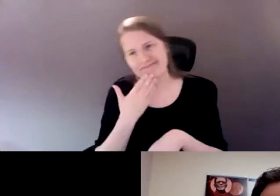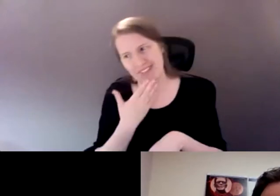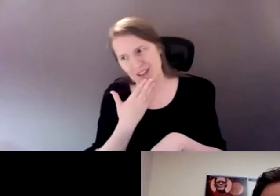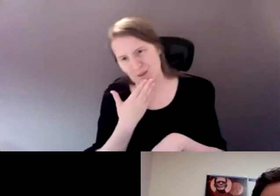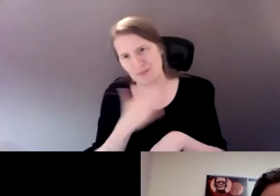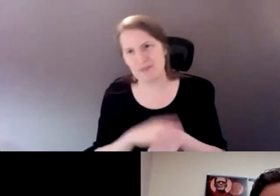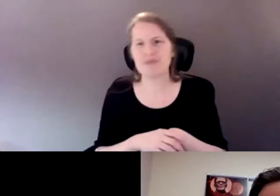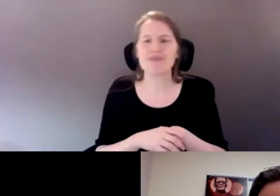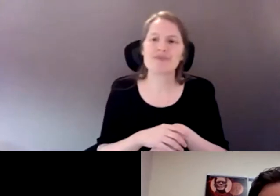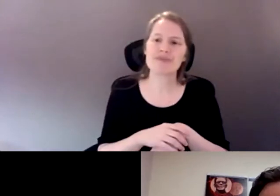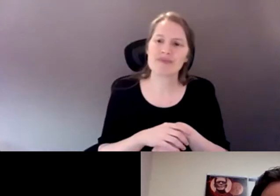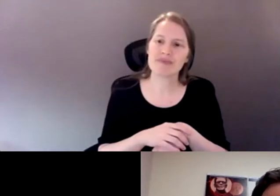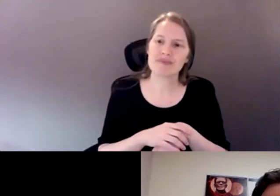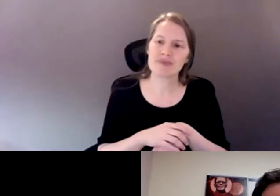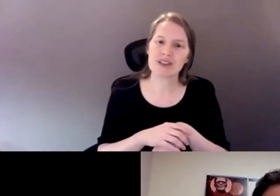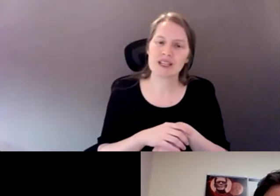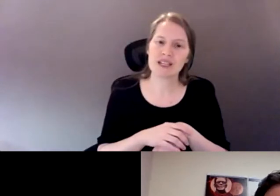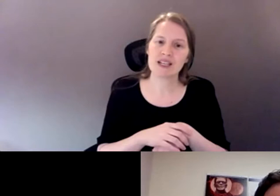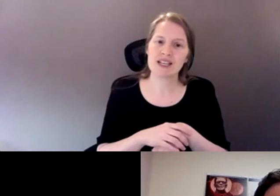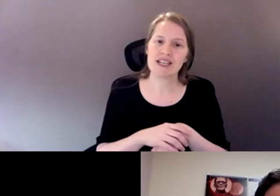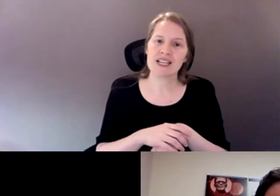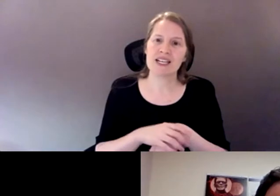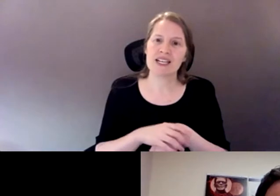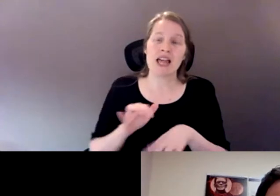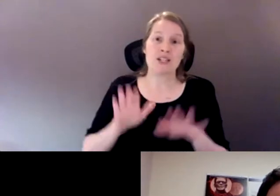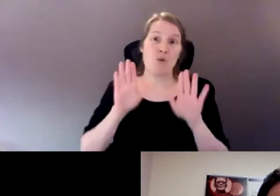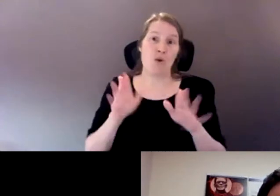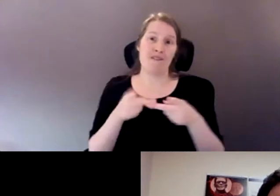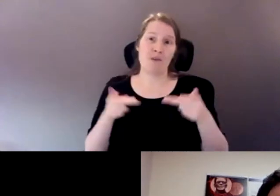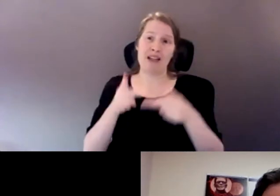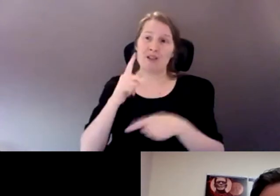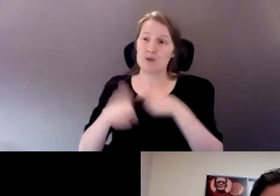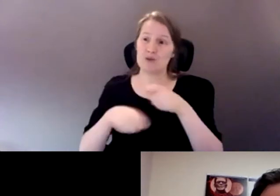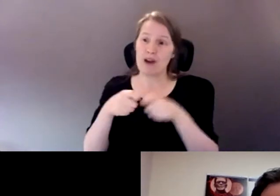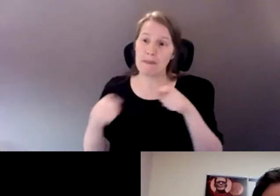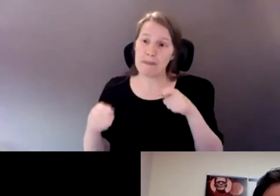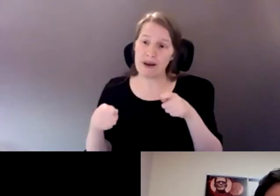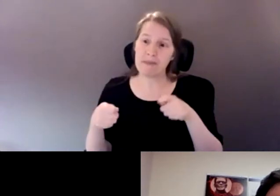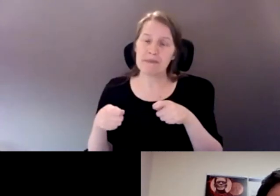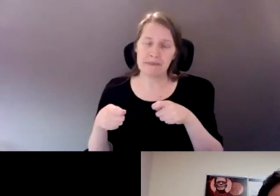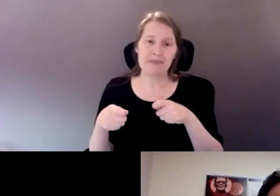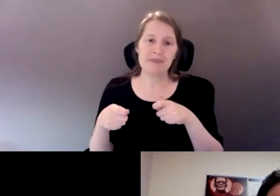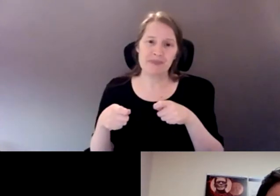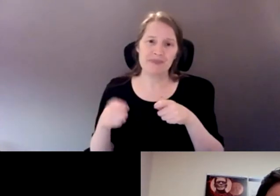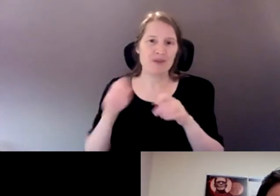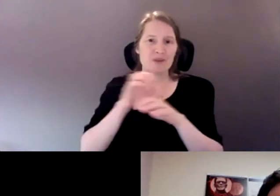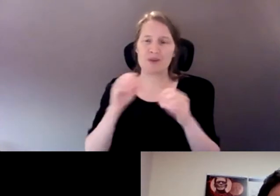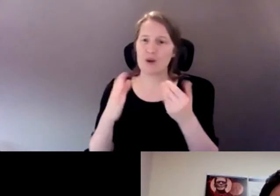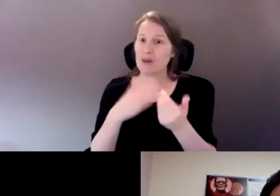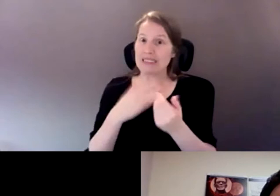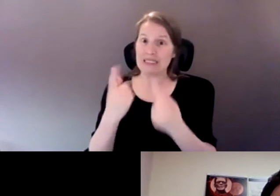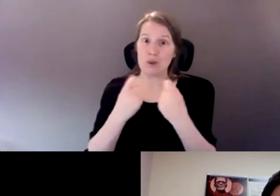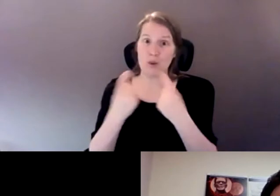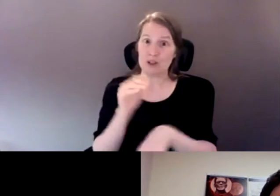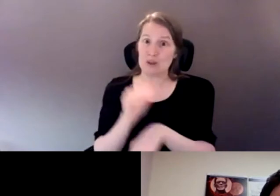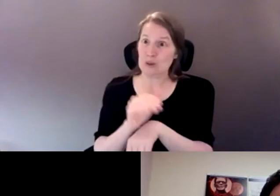I think there's actually a really wonderful place to wrap up before, because like you said, there haven't been any easy questions. So before